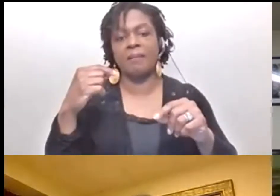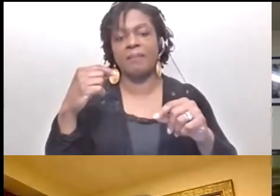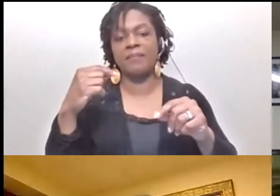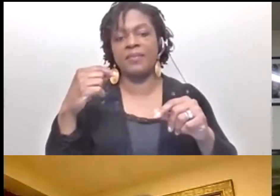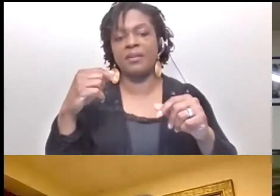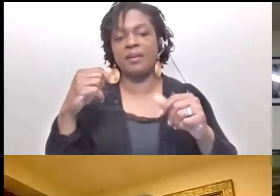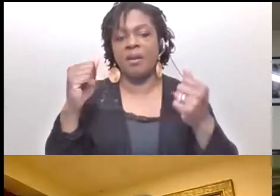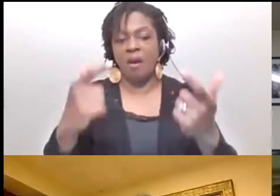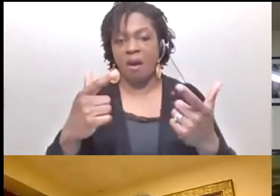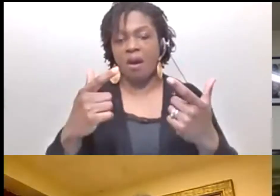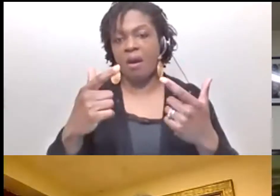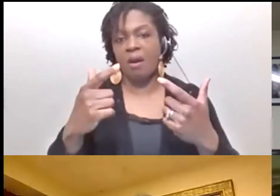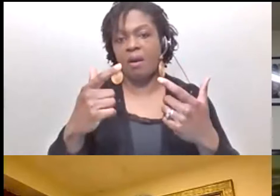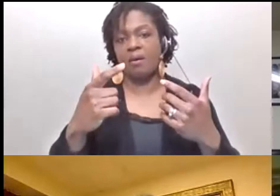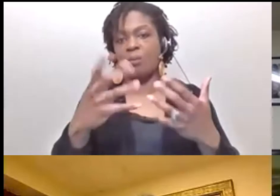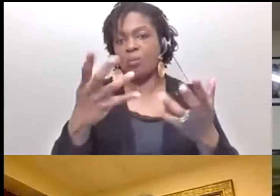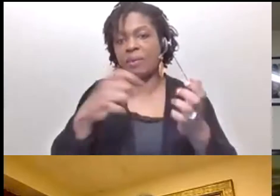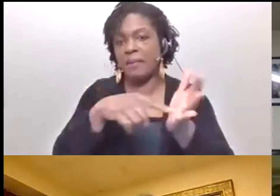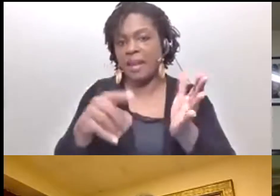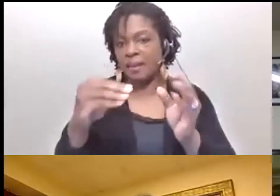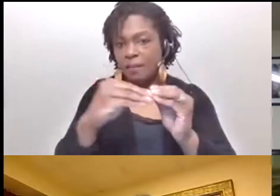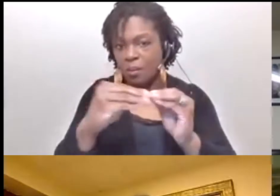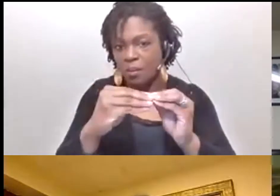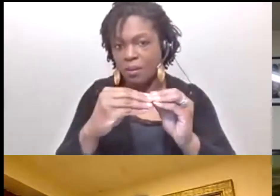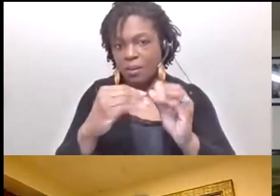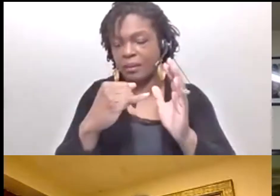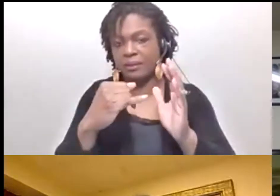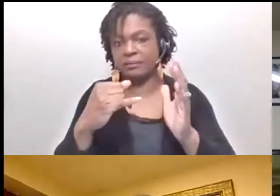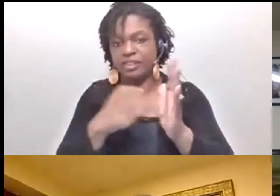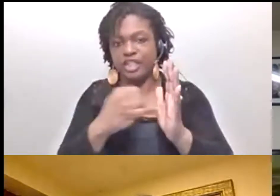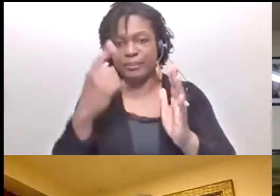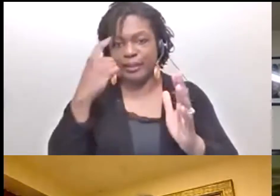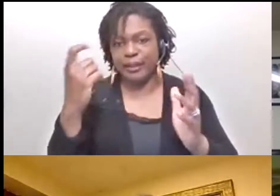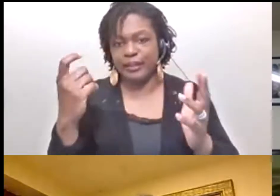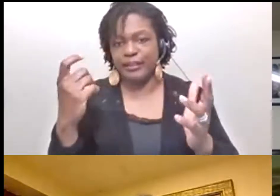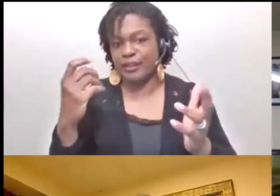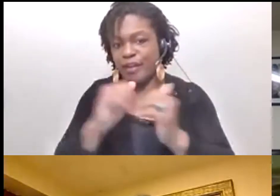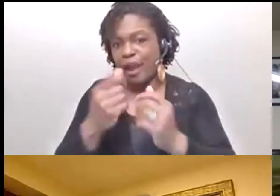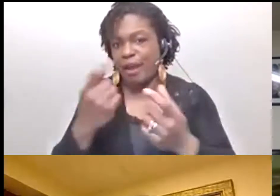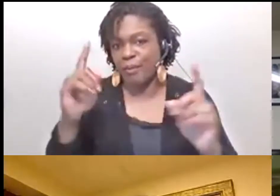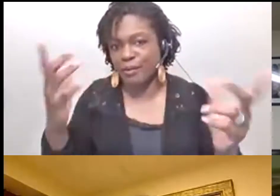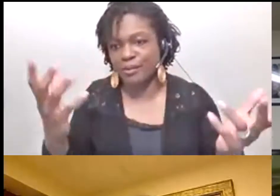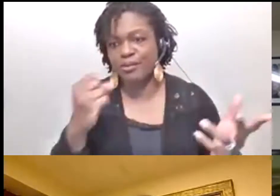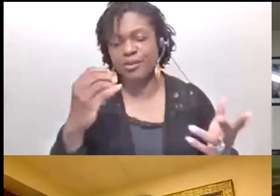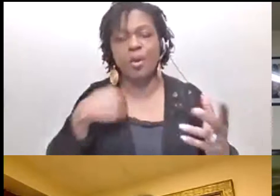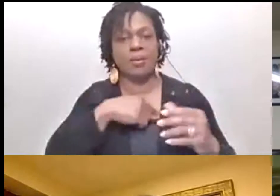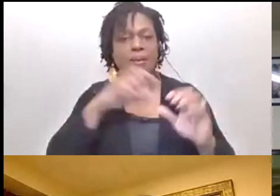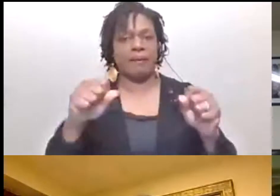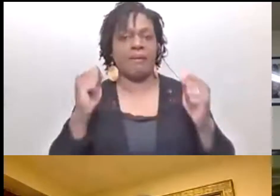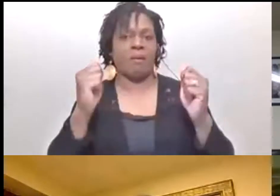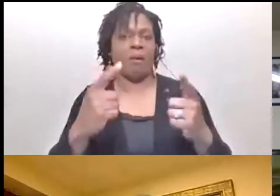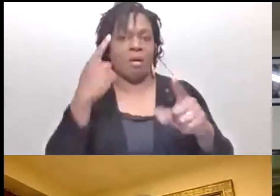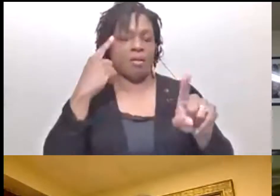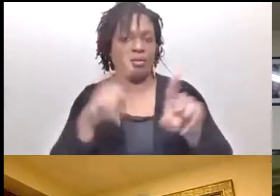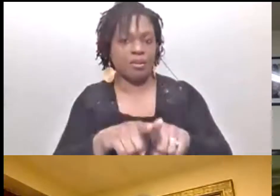paid more because they deserve it. They're the ones doing all the work. And so I think we can all agree on that.